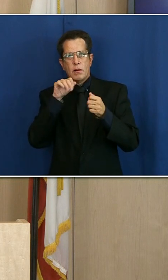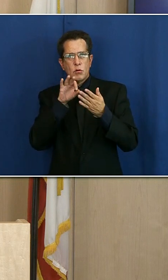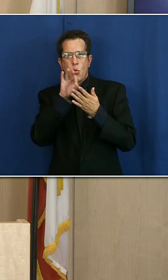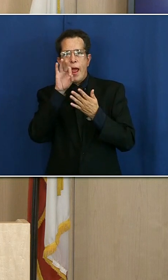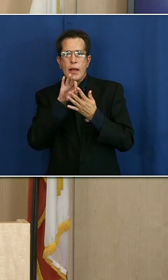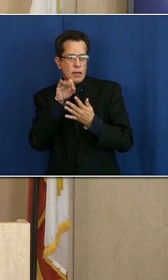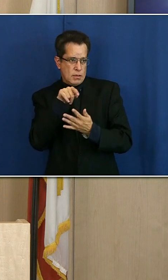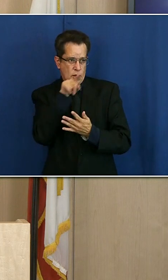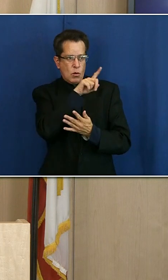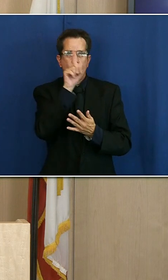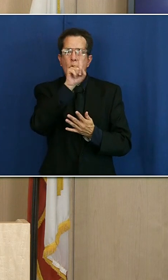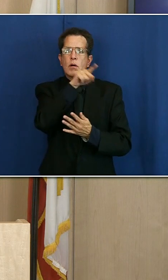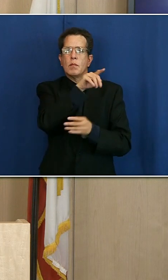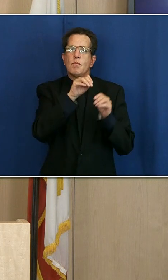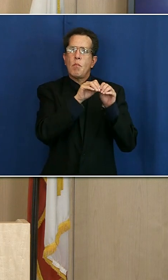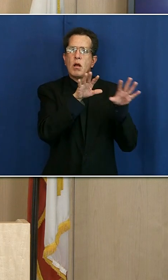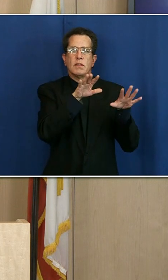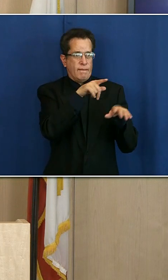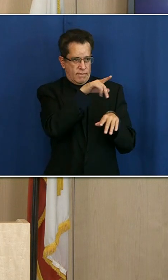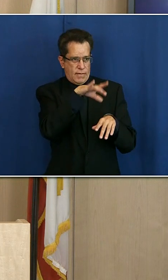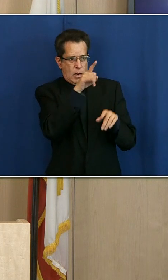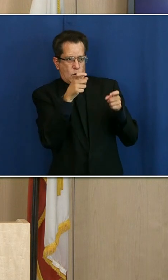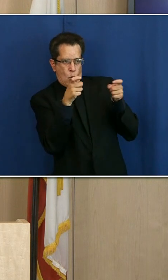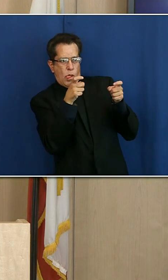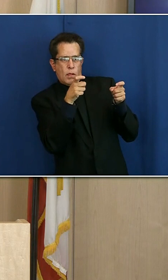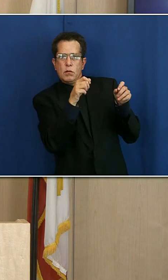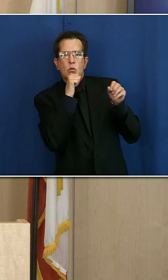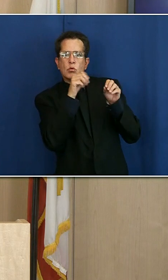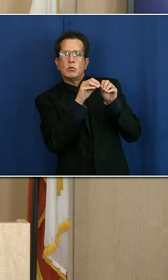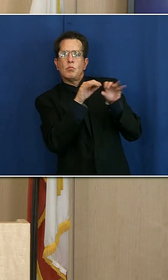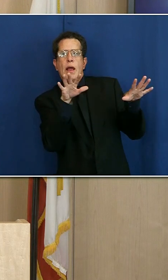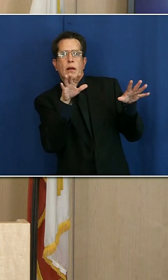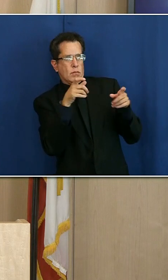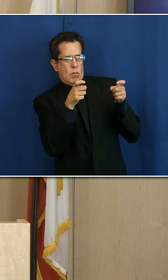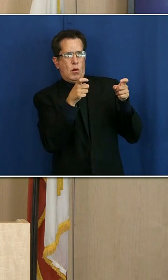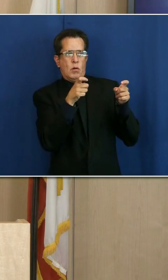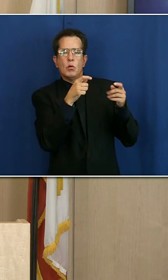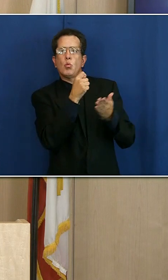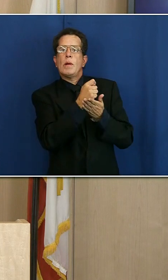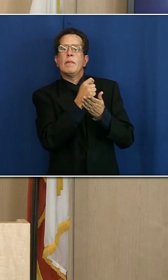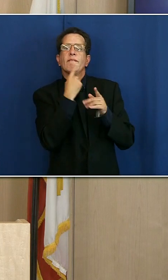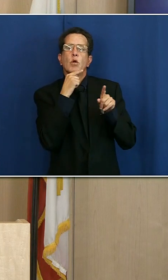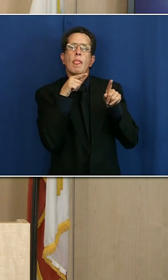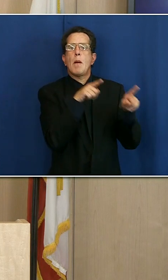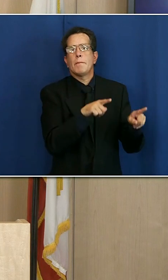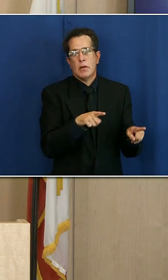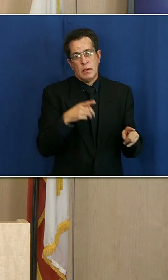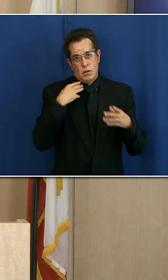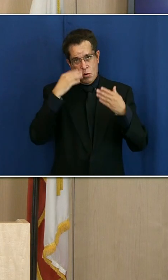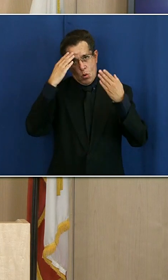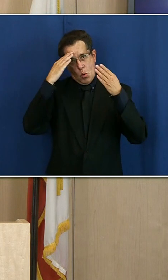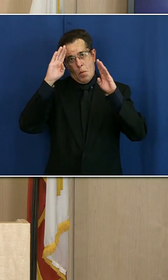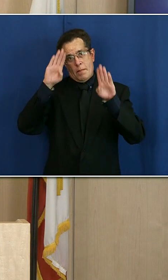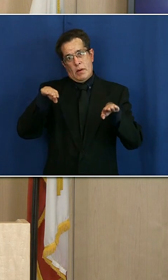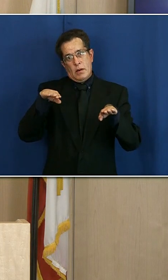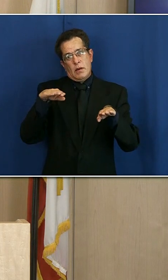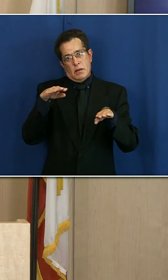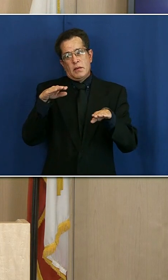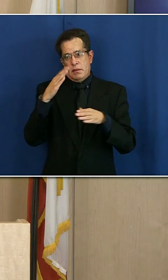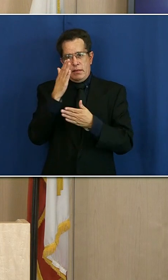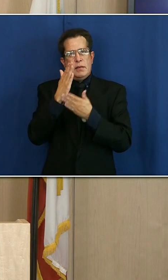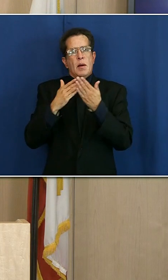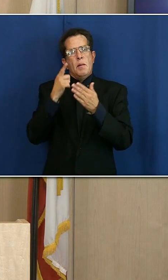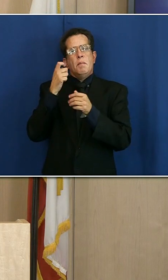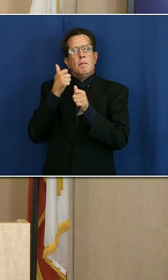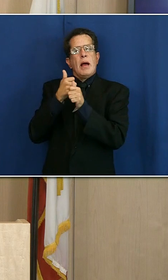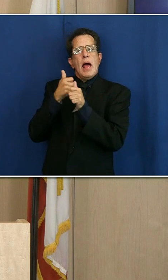testing positive and getting them into treatment. And, you know, we hope although we've maybe had some minor setbacks or maybe